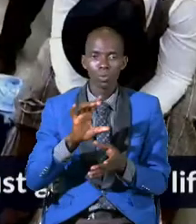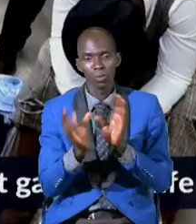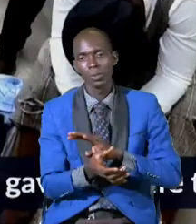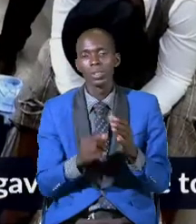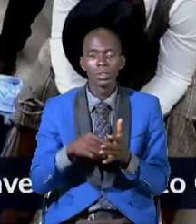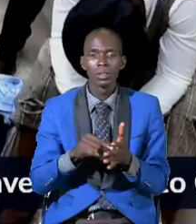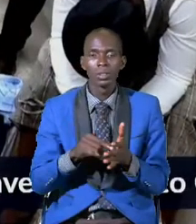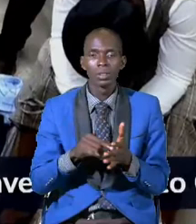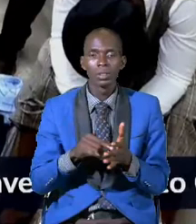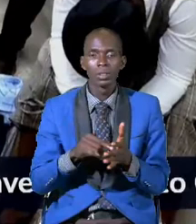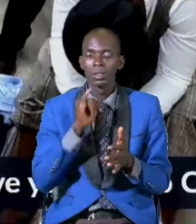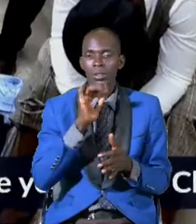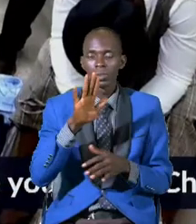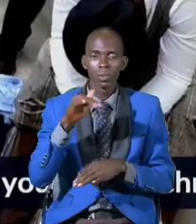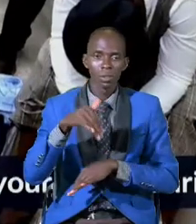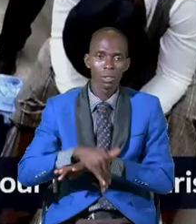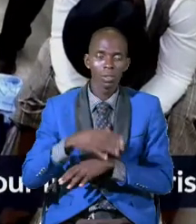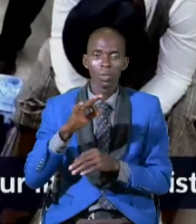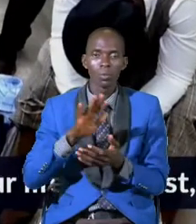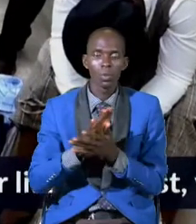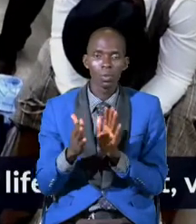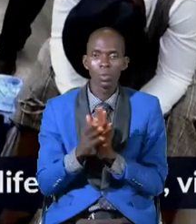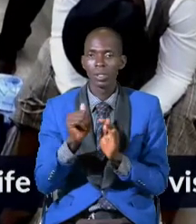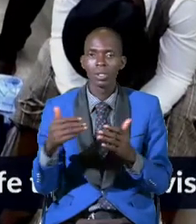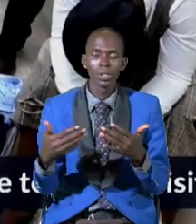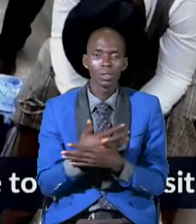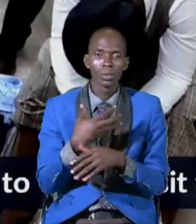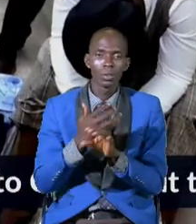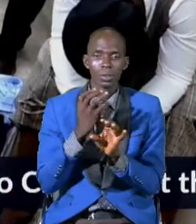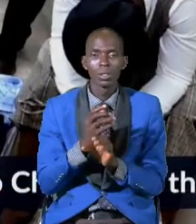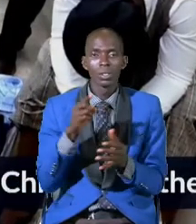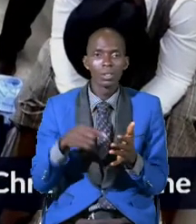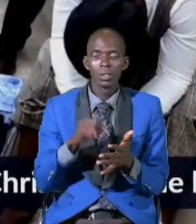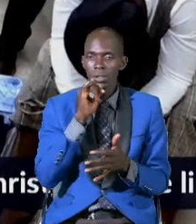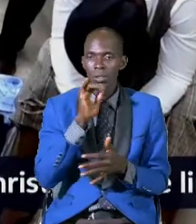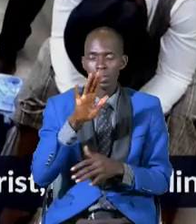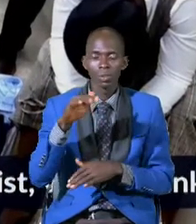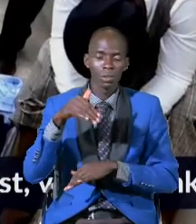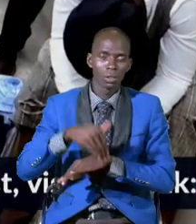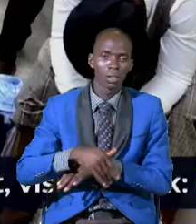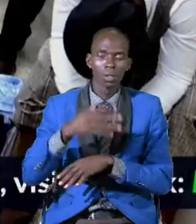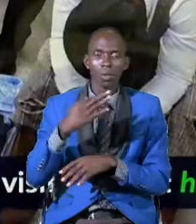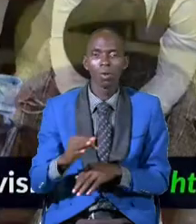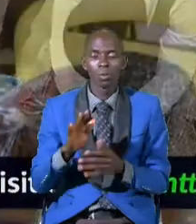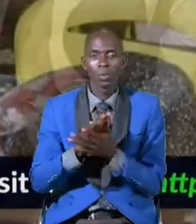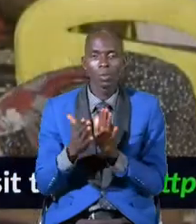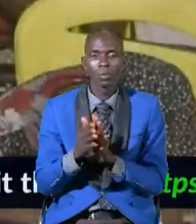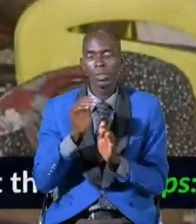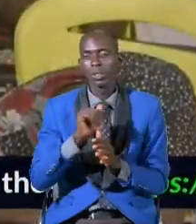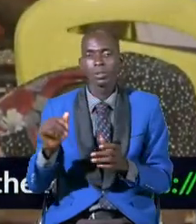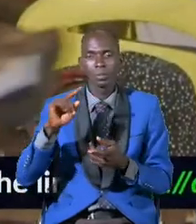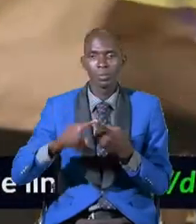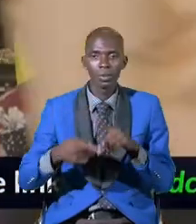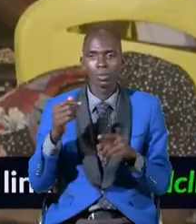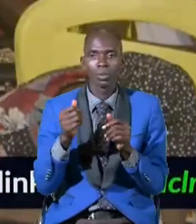night to become a new creator. This is your night to get a new companionship with God. This